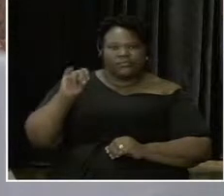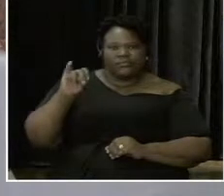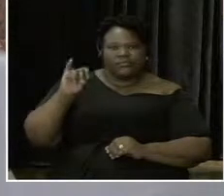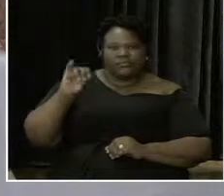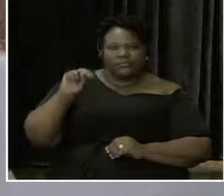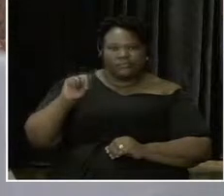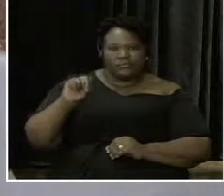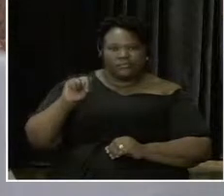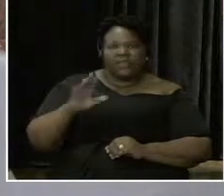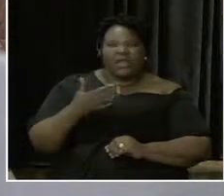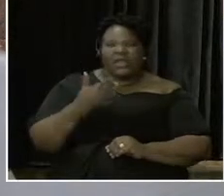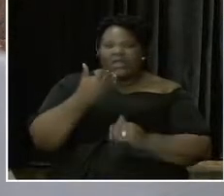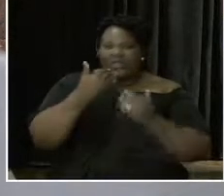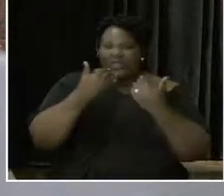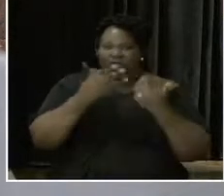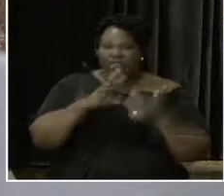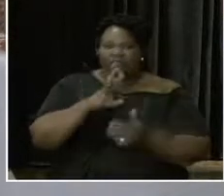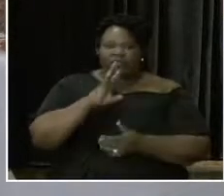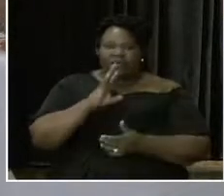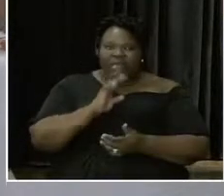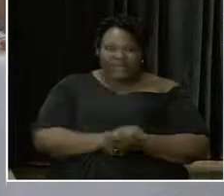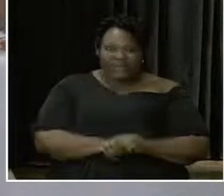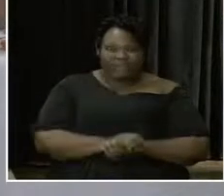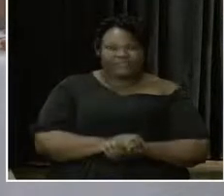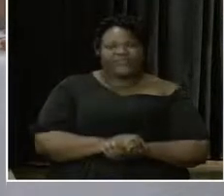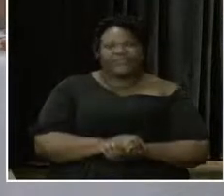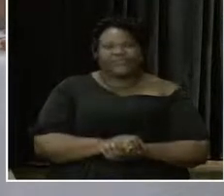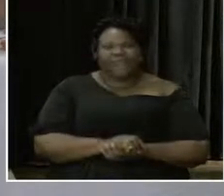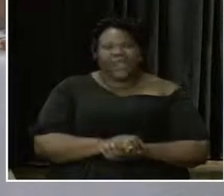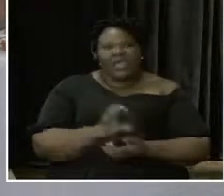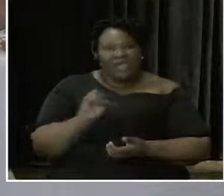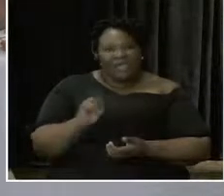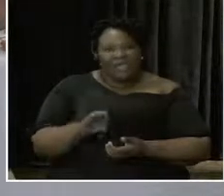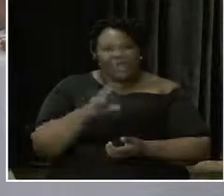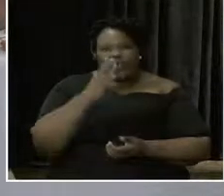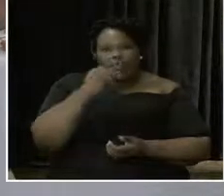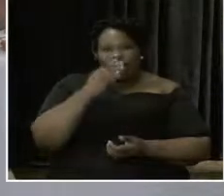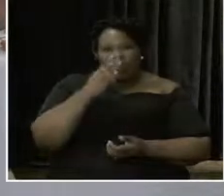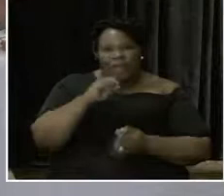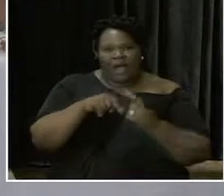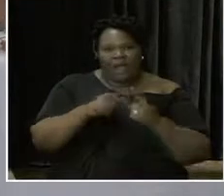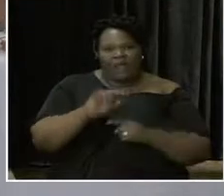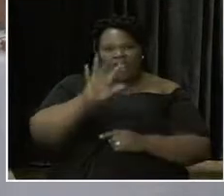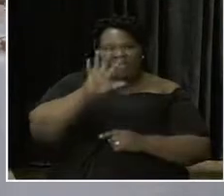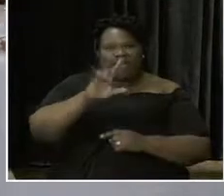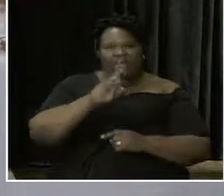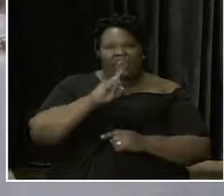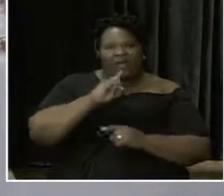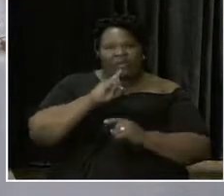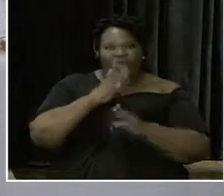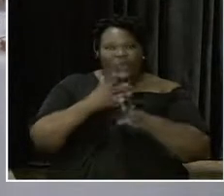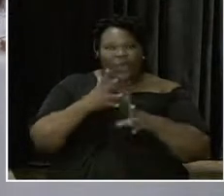Thank you, Madam Speaker. You know, when we talk about the 5,000 employees,